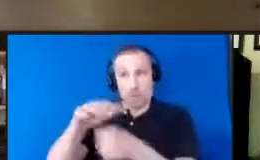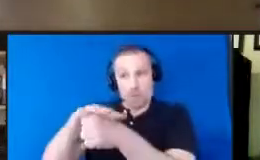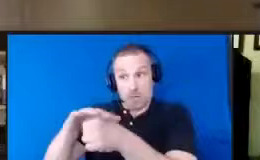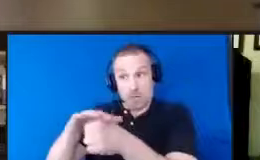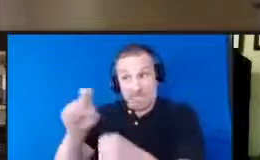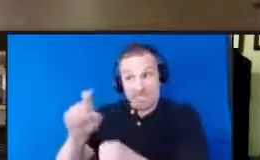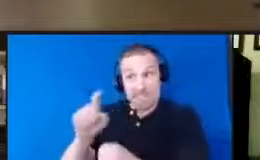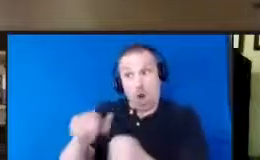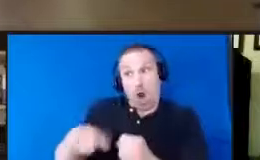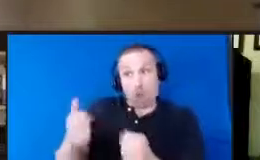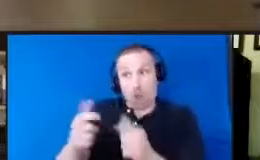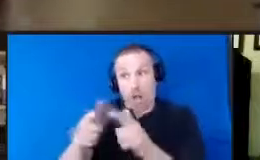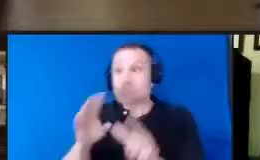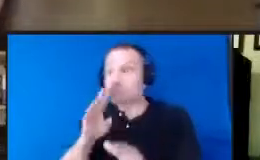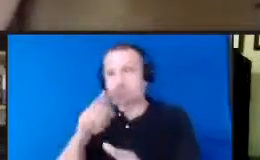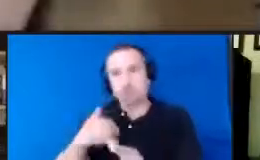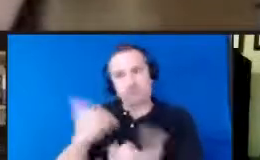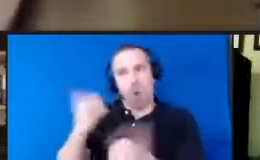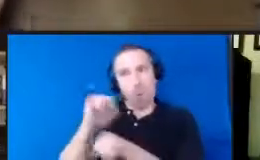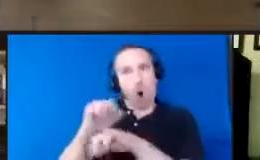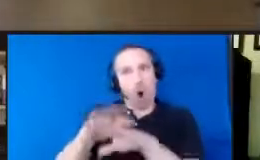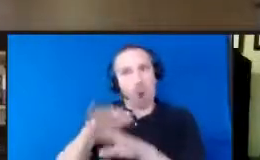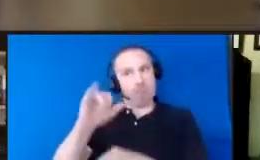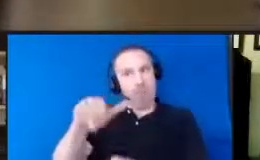language. So that's something we're actively working on.